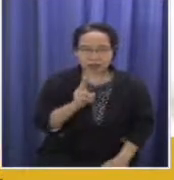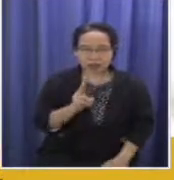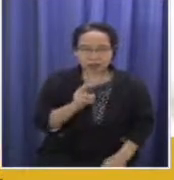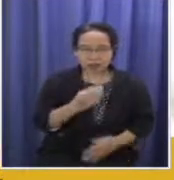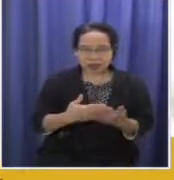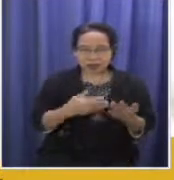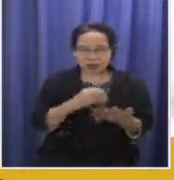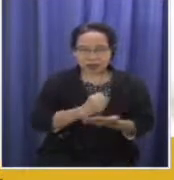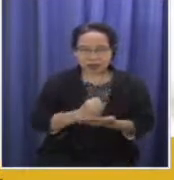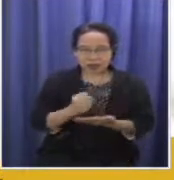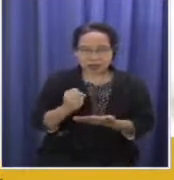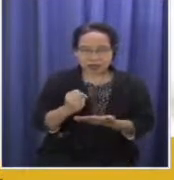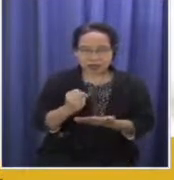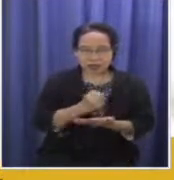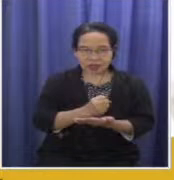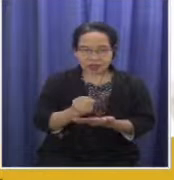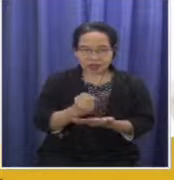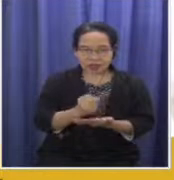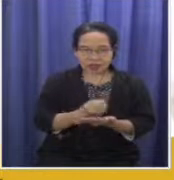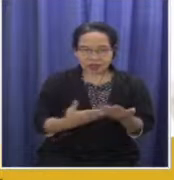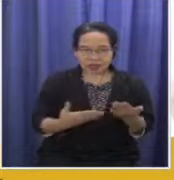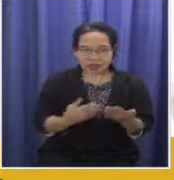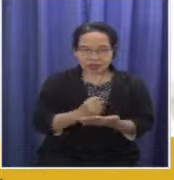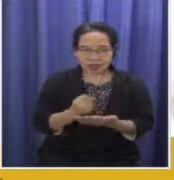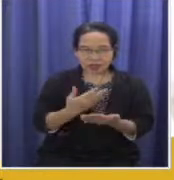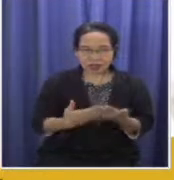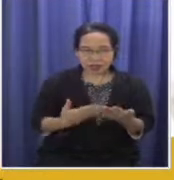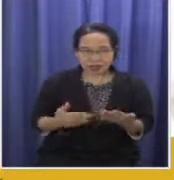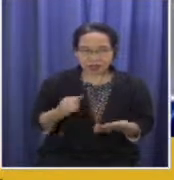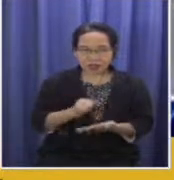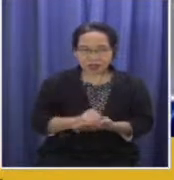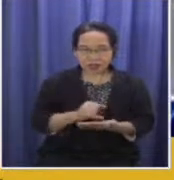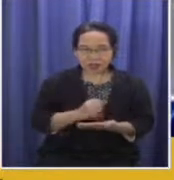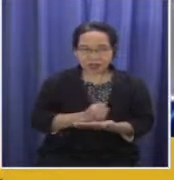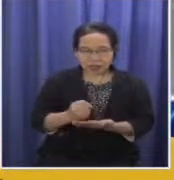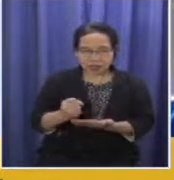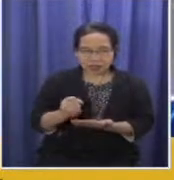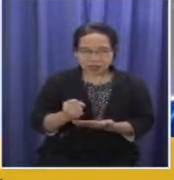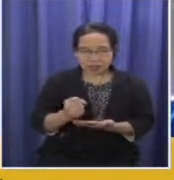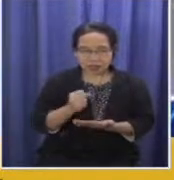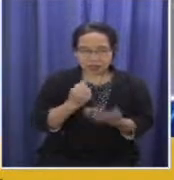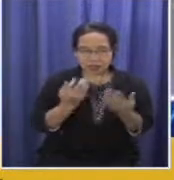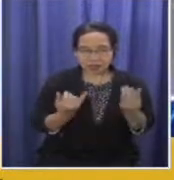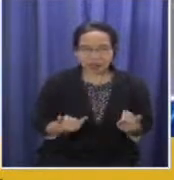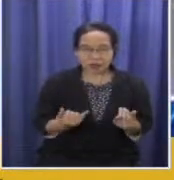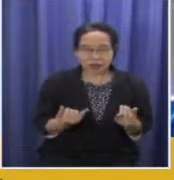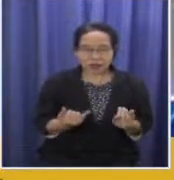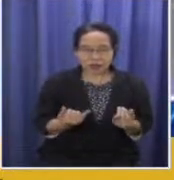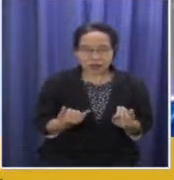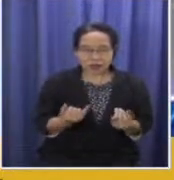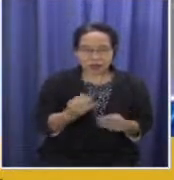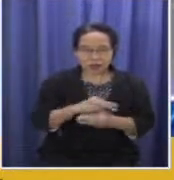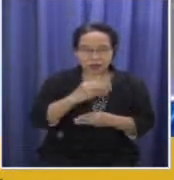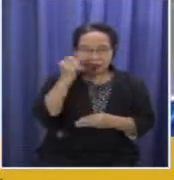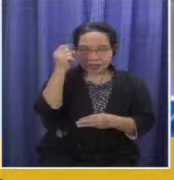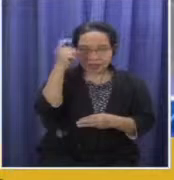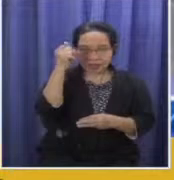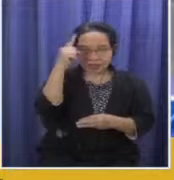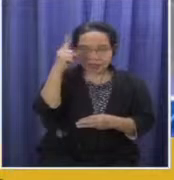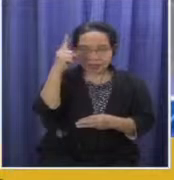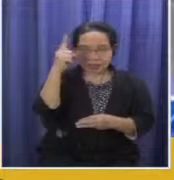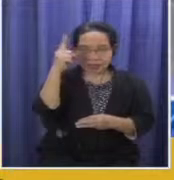something sacred, something, a thing that is sacred. Now, to make you